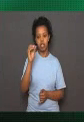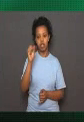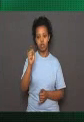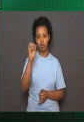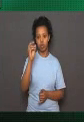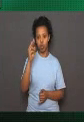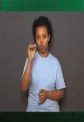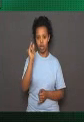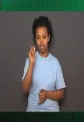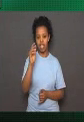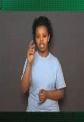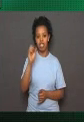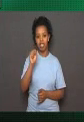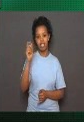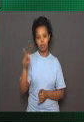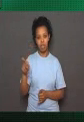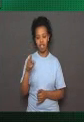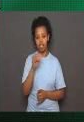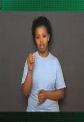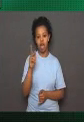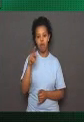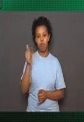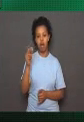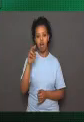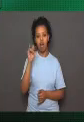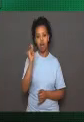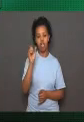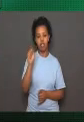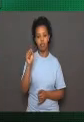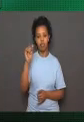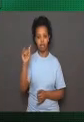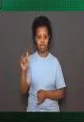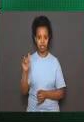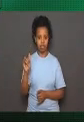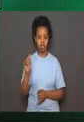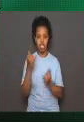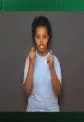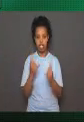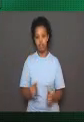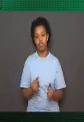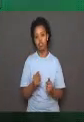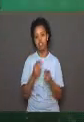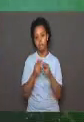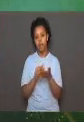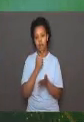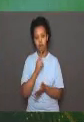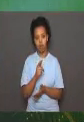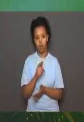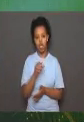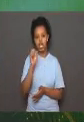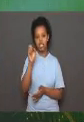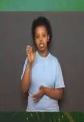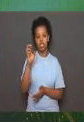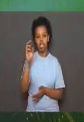sensory, sympathetic, and parasympathetic divisions.